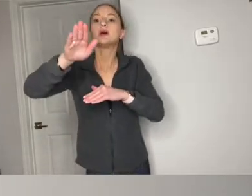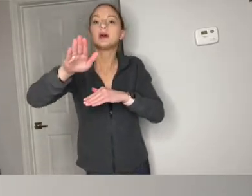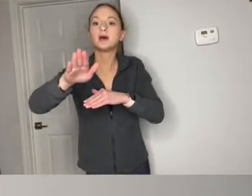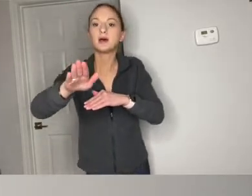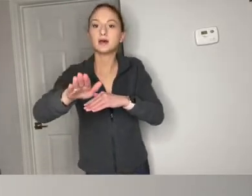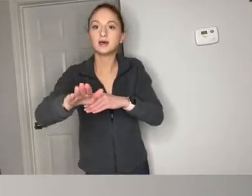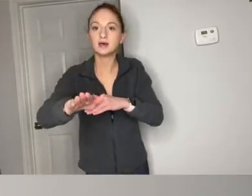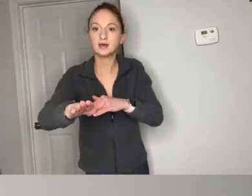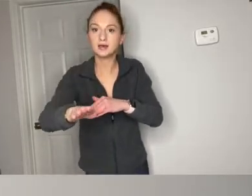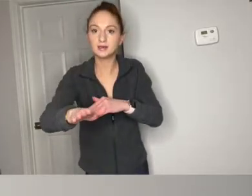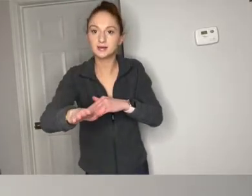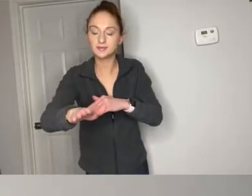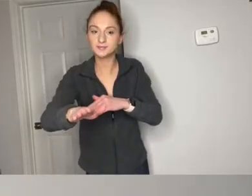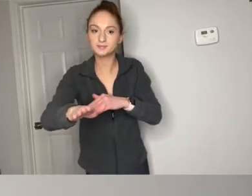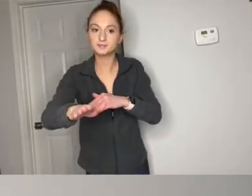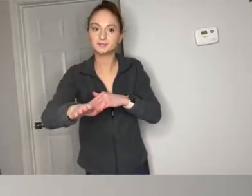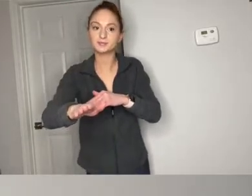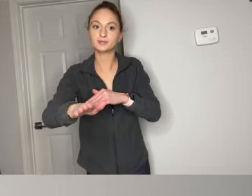here.